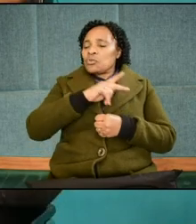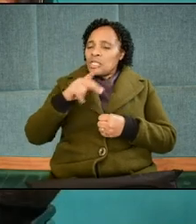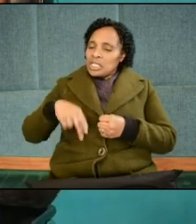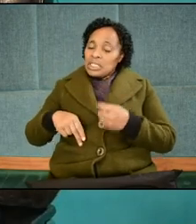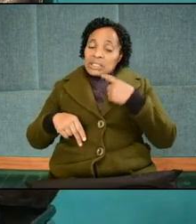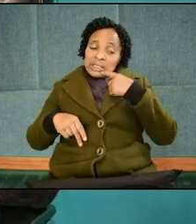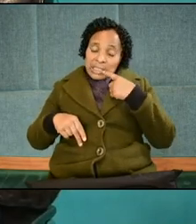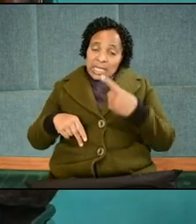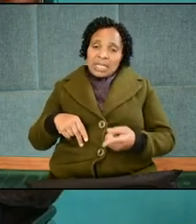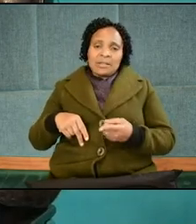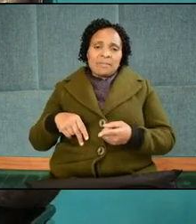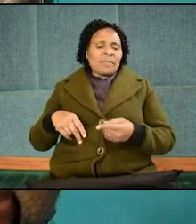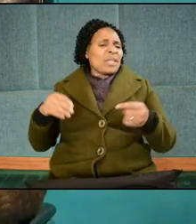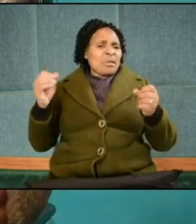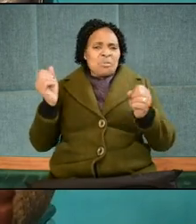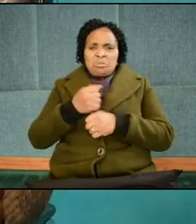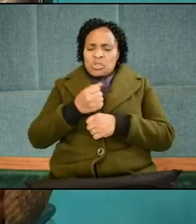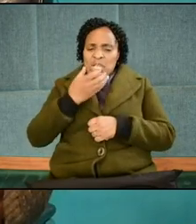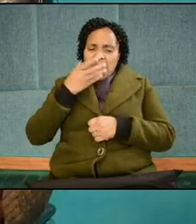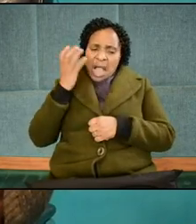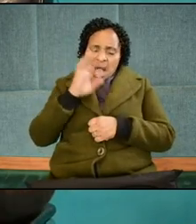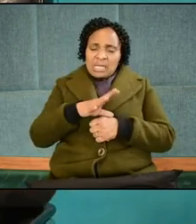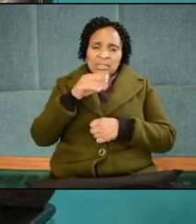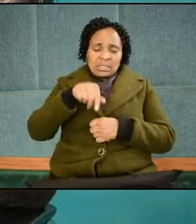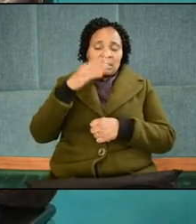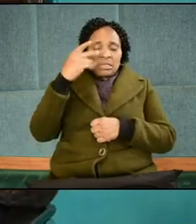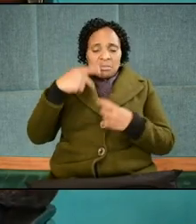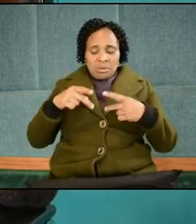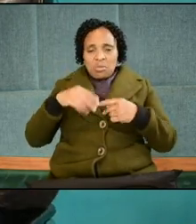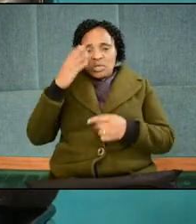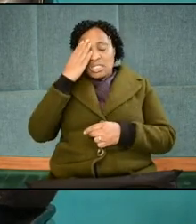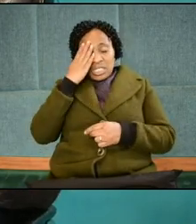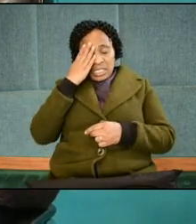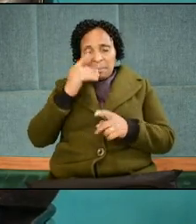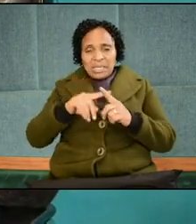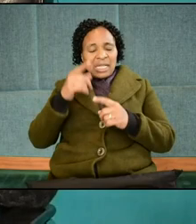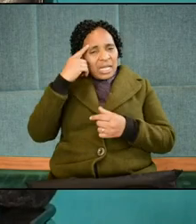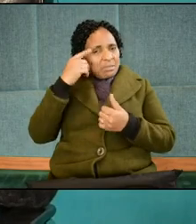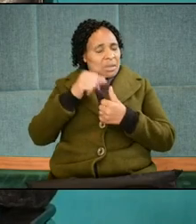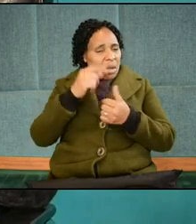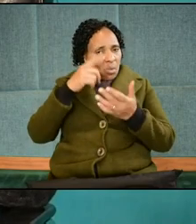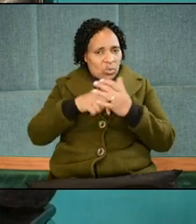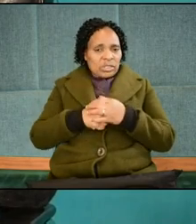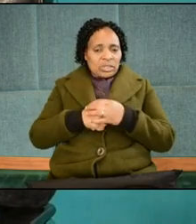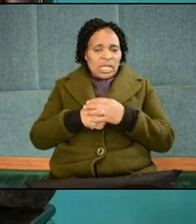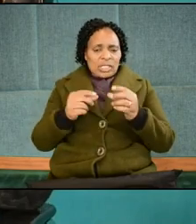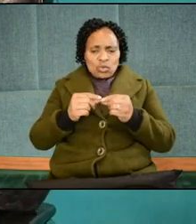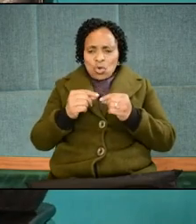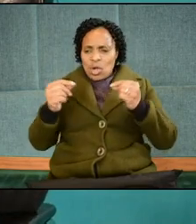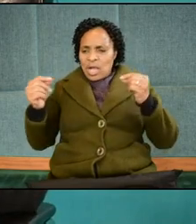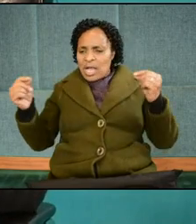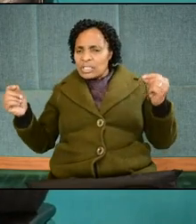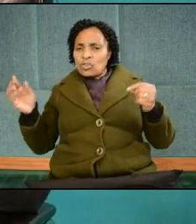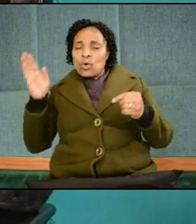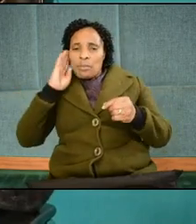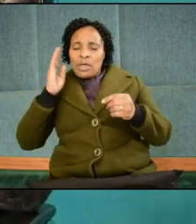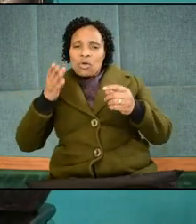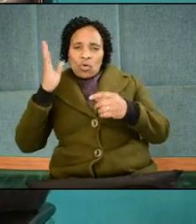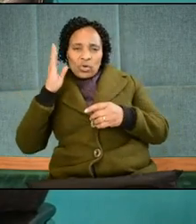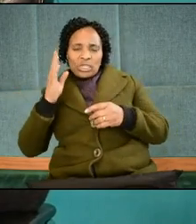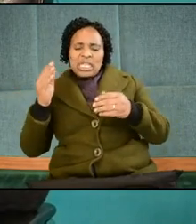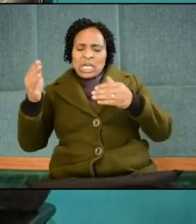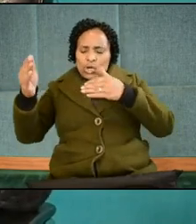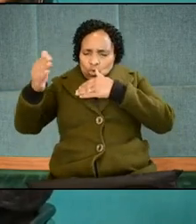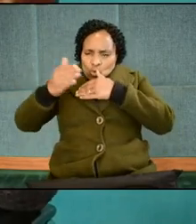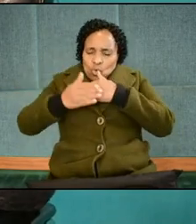him that we cannot cast the Israelites. But what I have realized is, as long as the Israelites obey God and they are